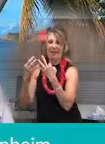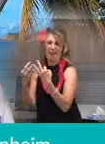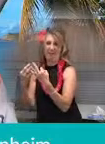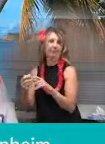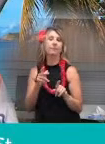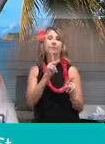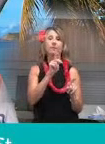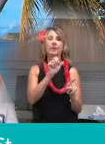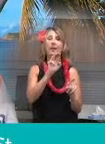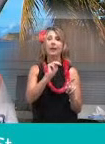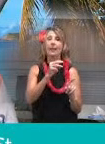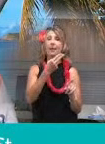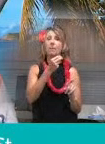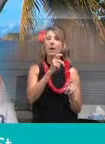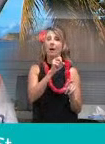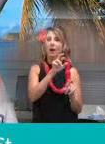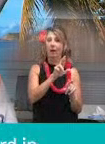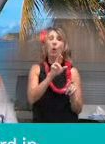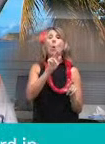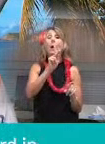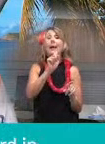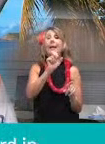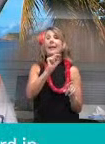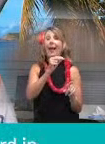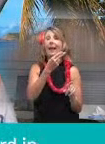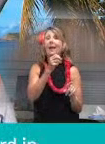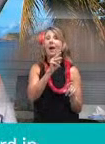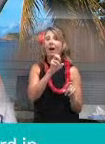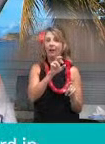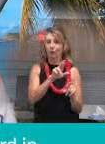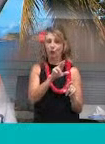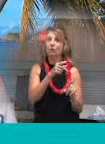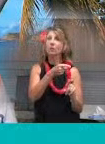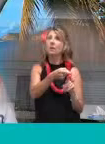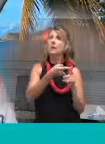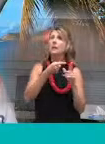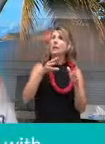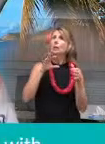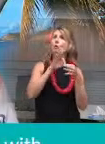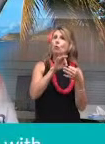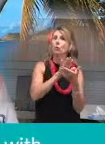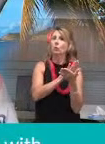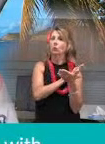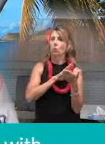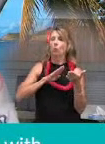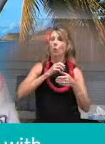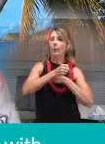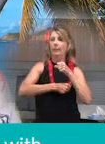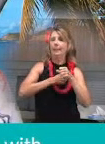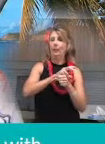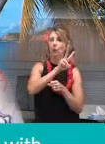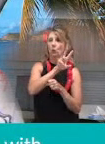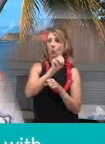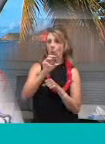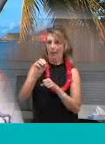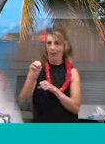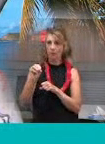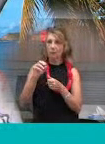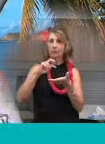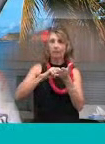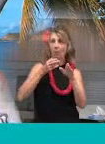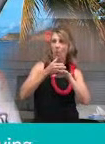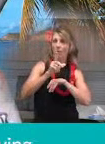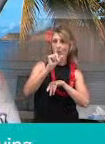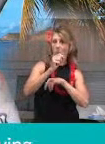Blenheim. Kim started his work with the St. Clair Catholic District School Board in 2000 and has enjoyed his 20+ years with the